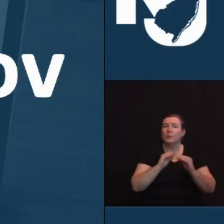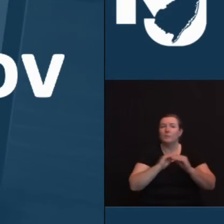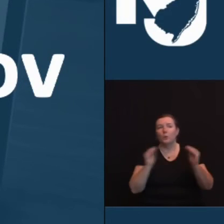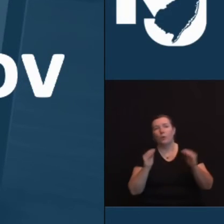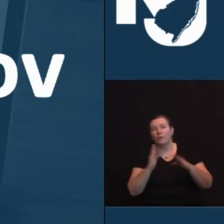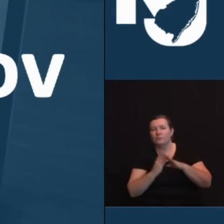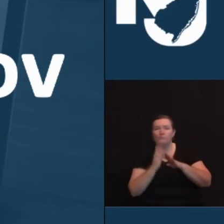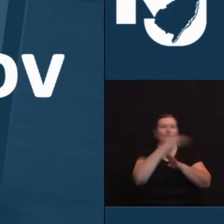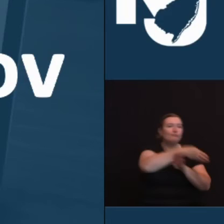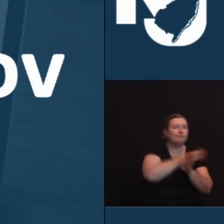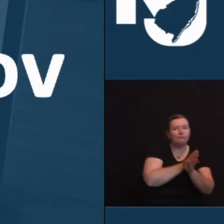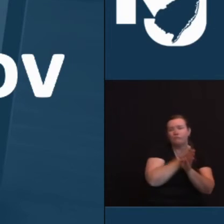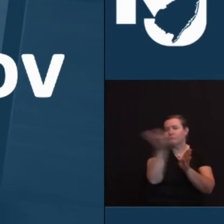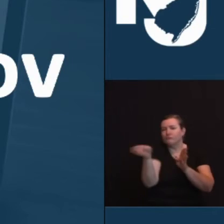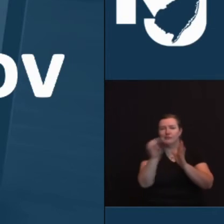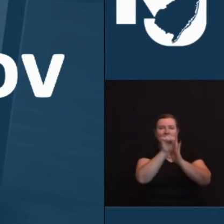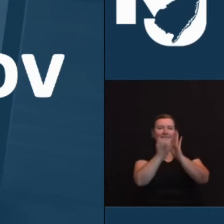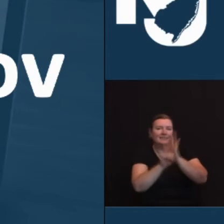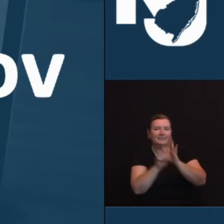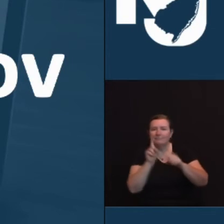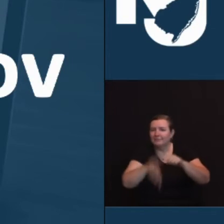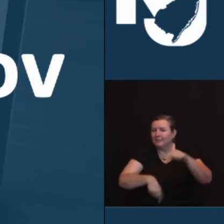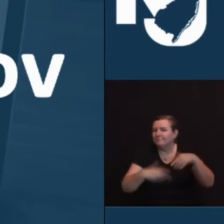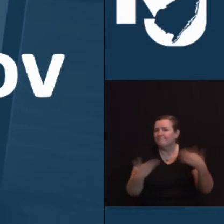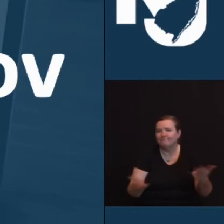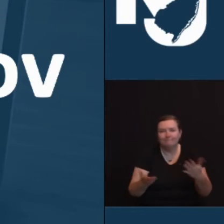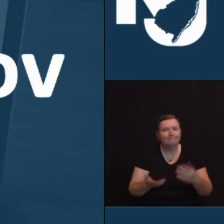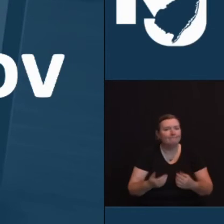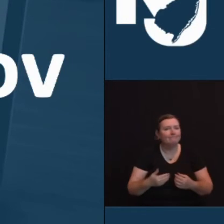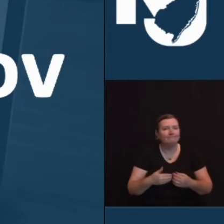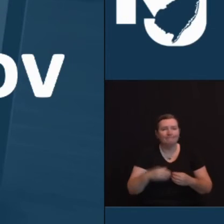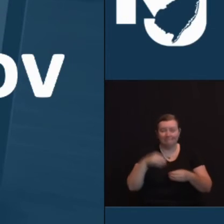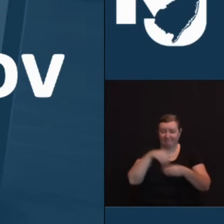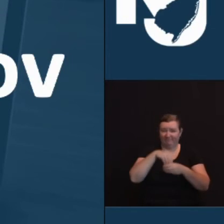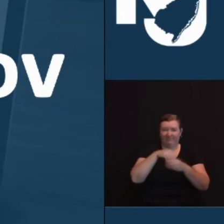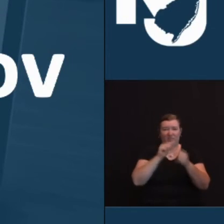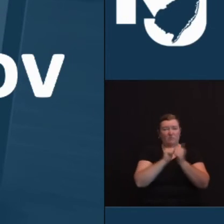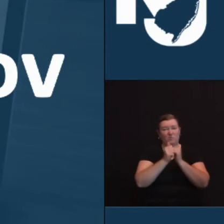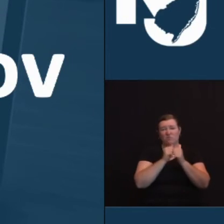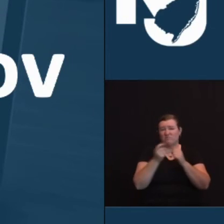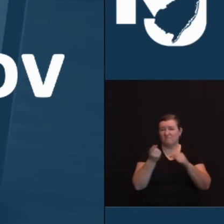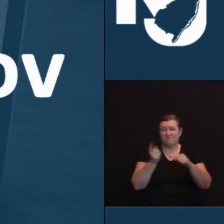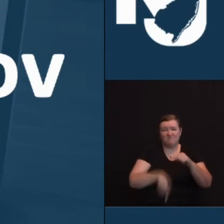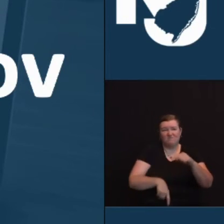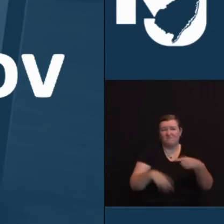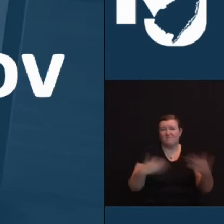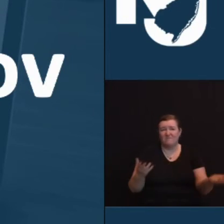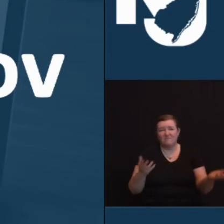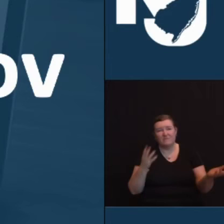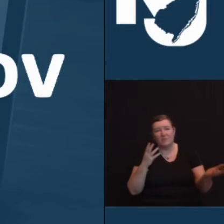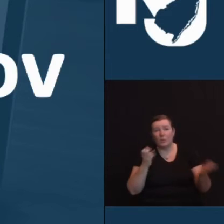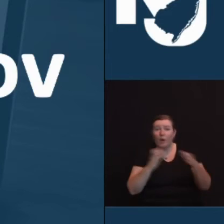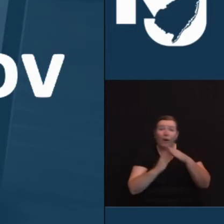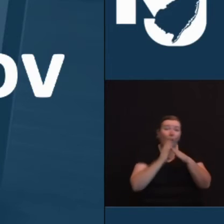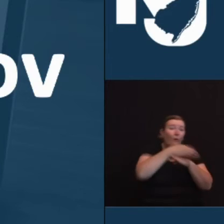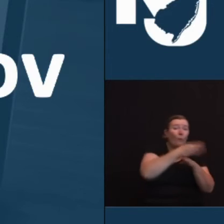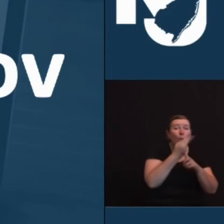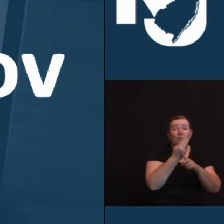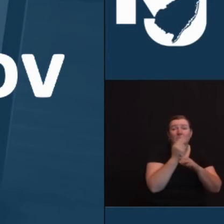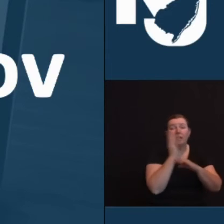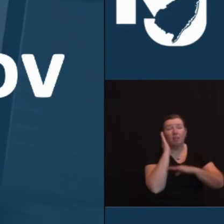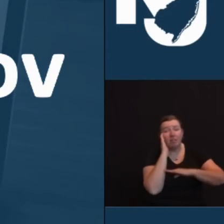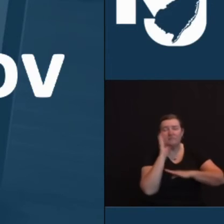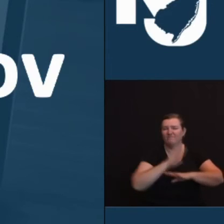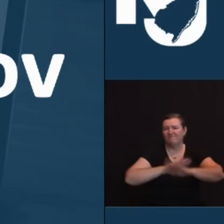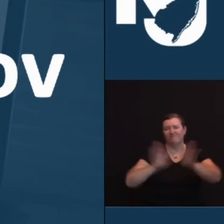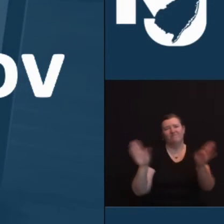indoor sports, because of, by definition, you're mixing with other people, you're staying overnight in hotels, and that's no longer on. I want to say